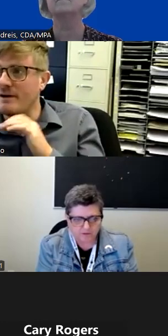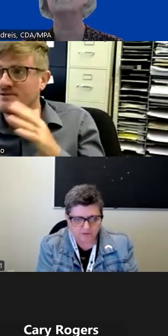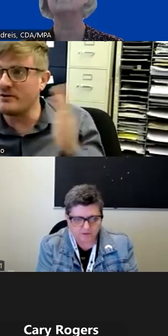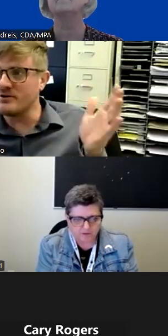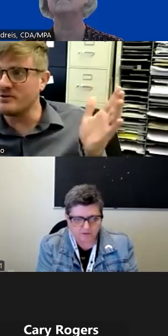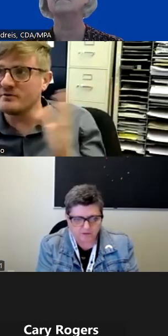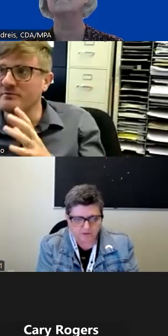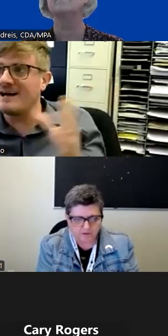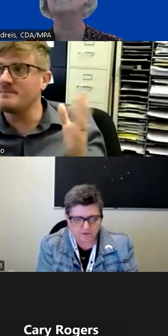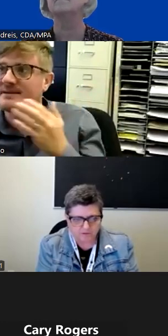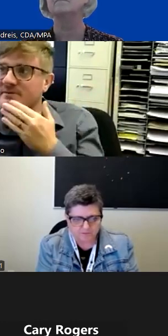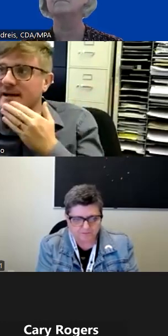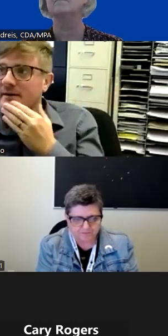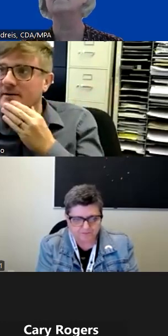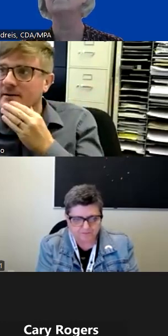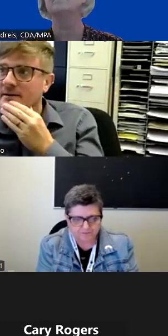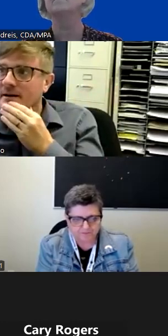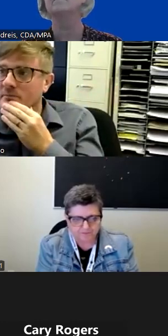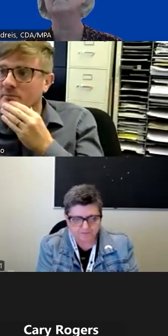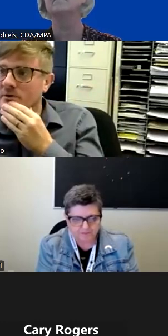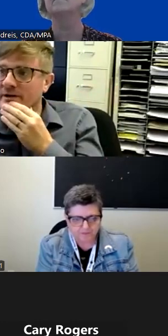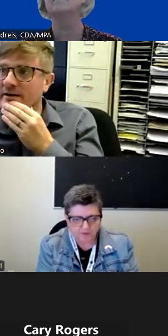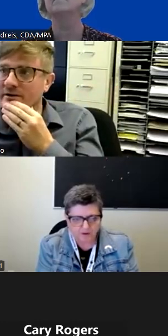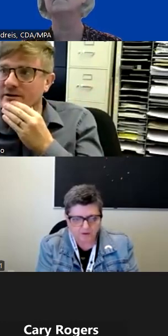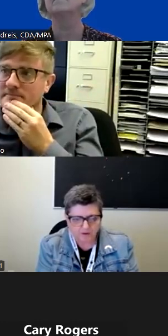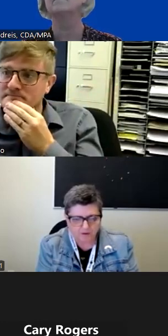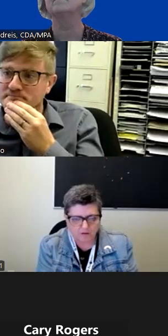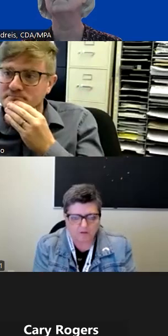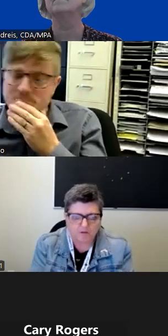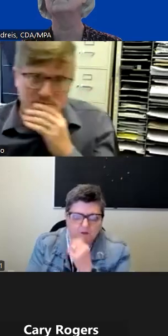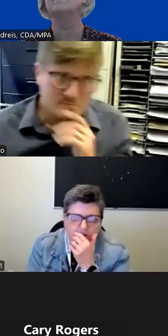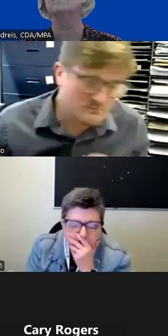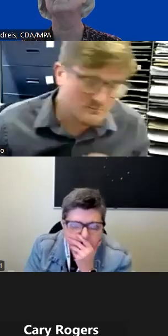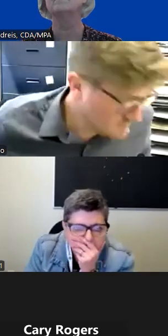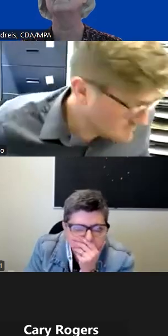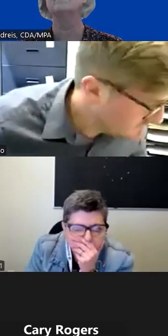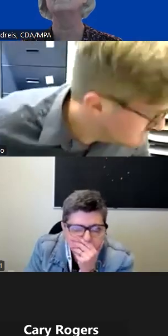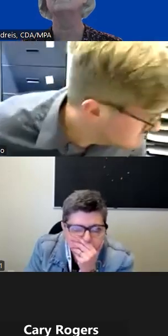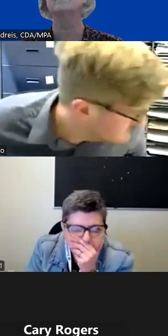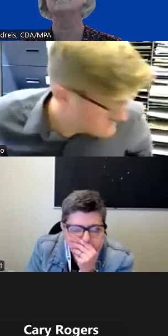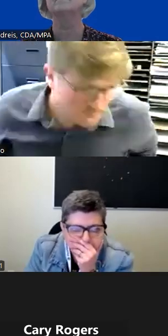the biopsychosocial aspects of care, including caregiving.